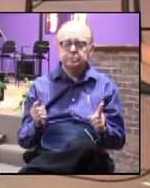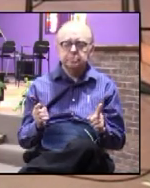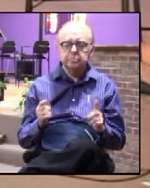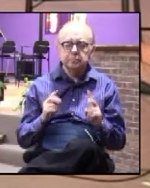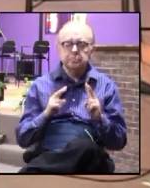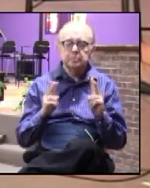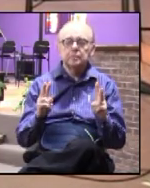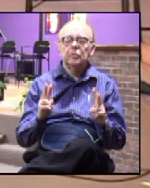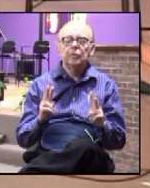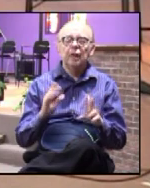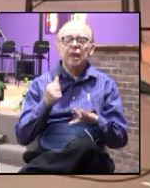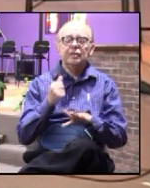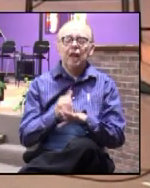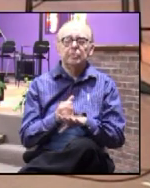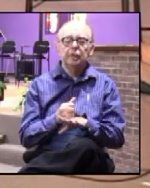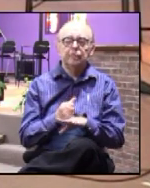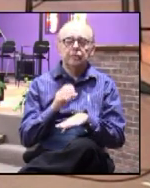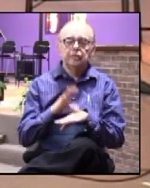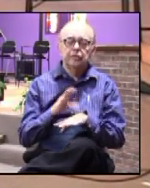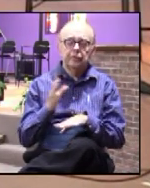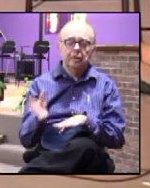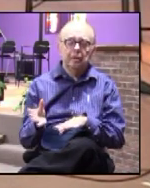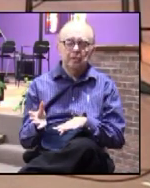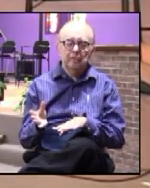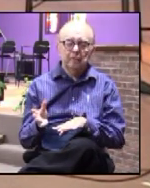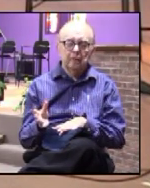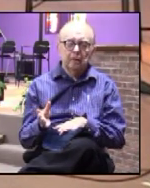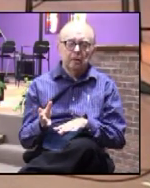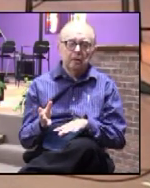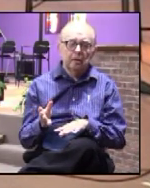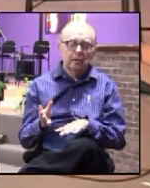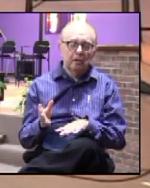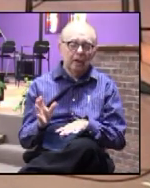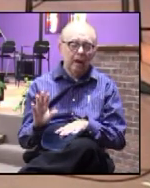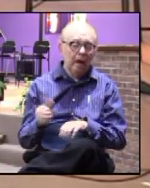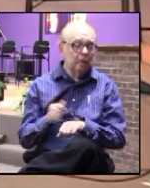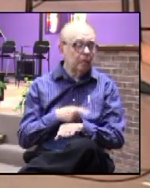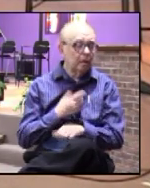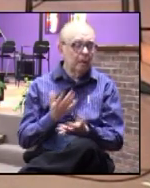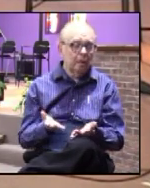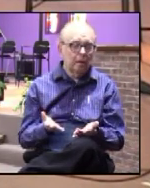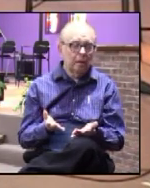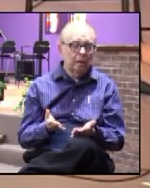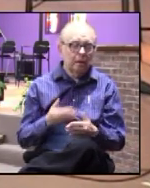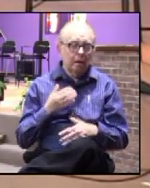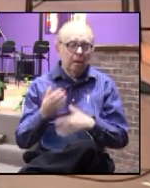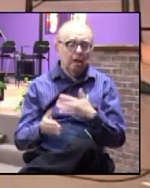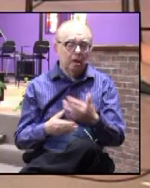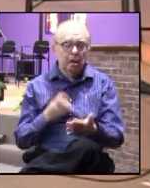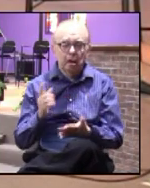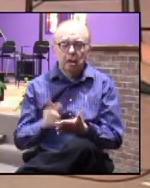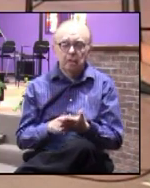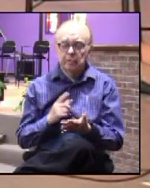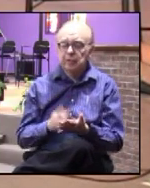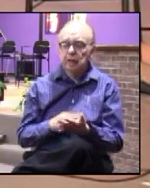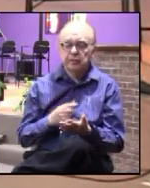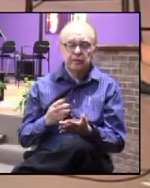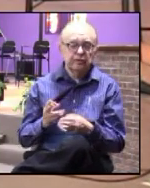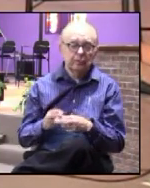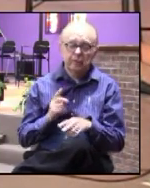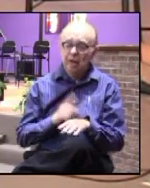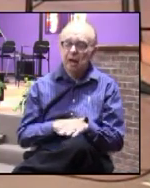plant churches there and reach people for God. How long? That process sometimes can take a while,